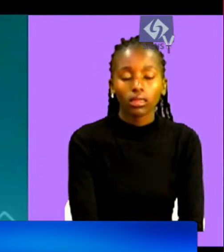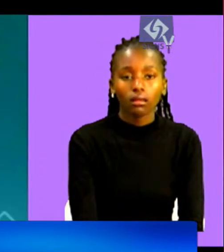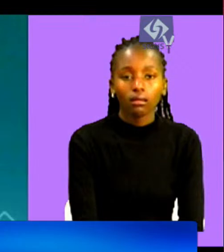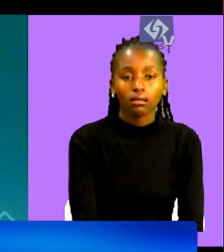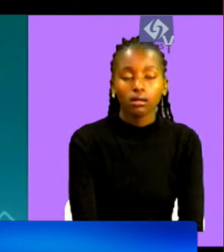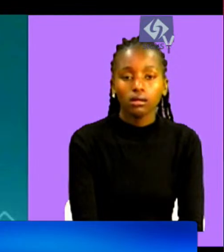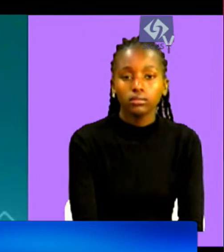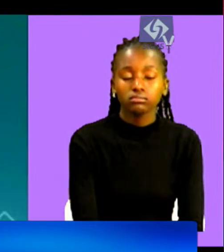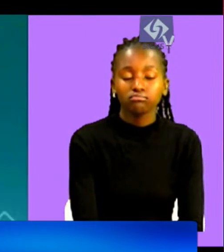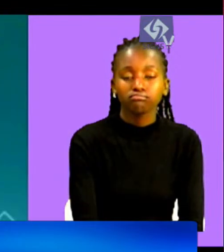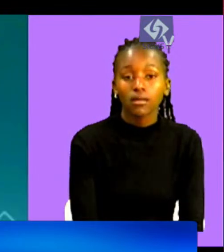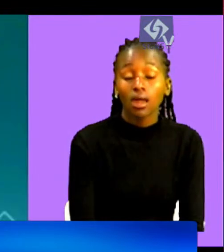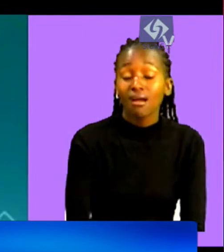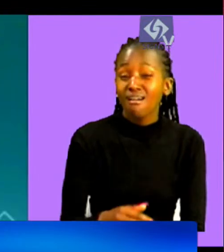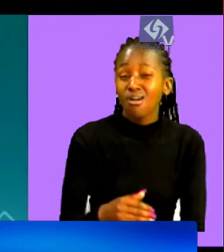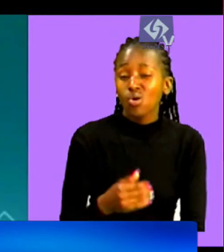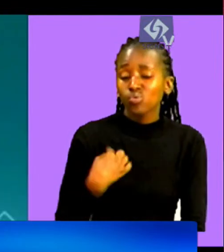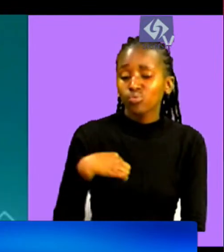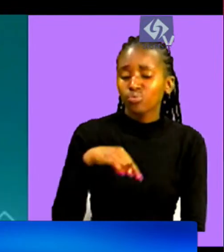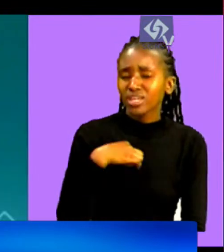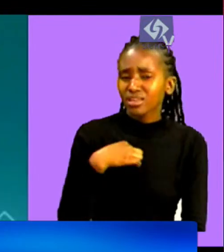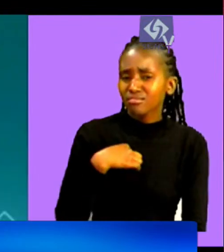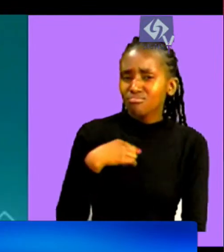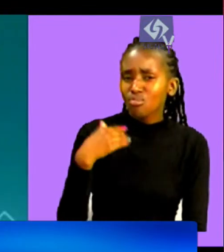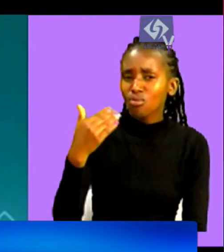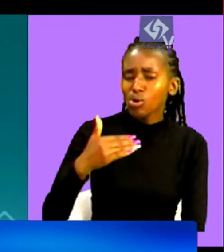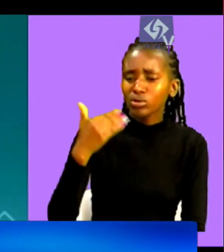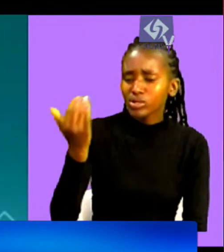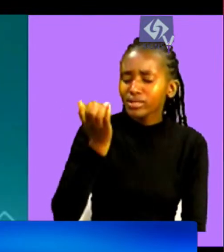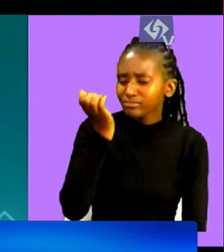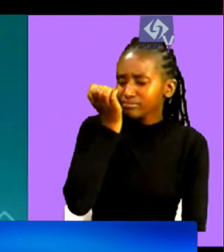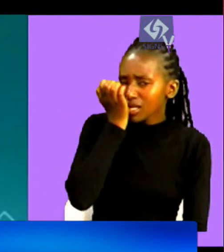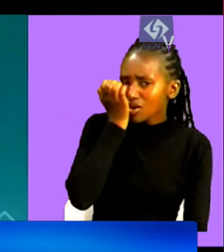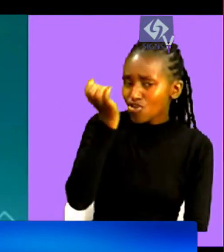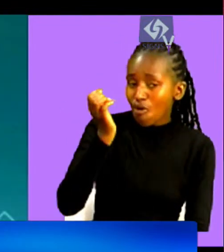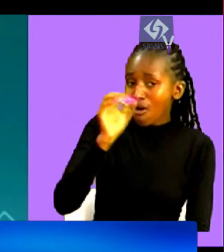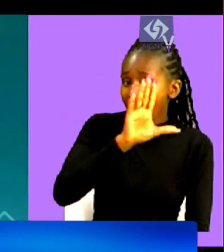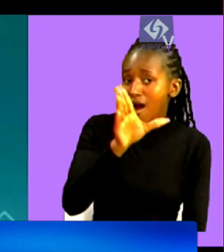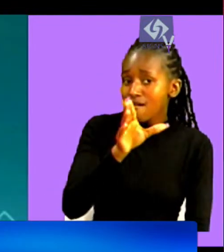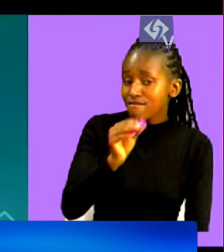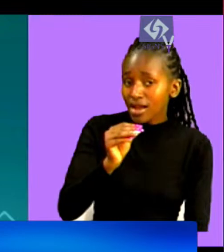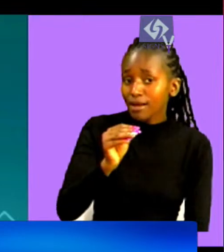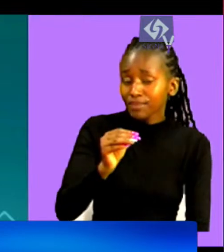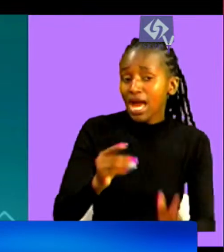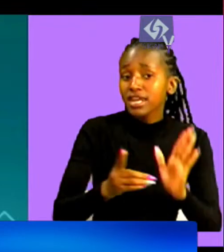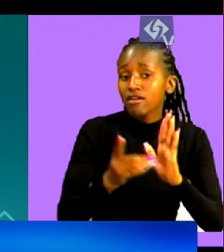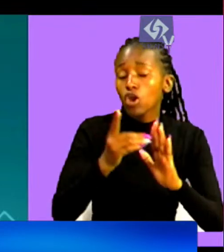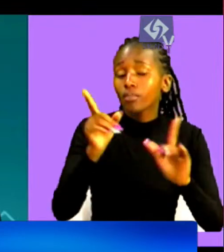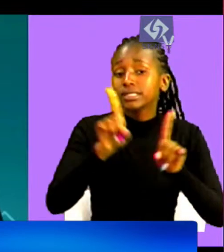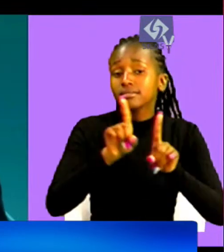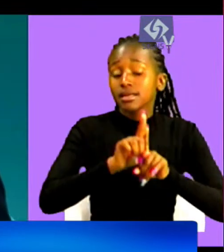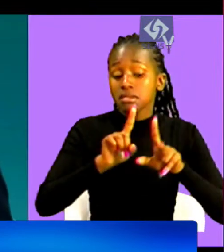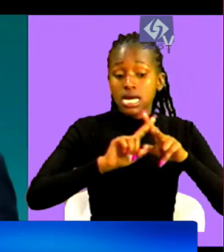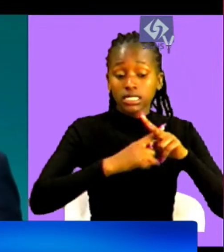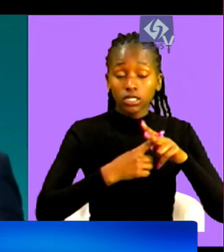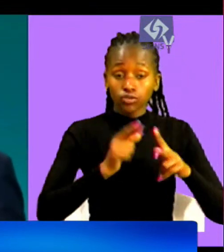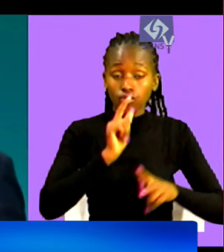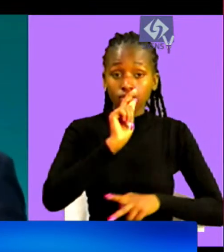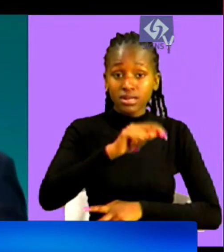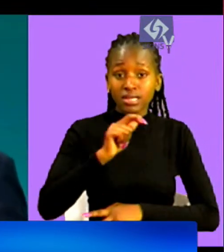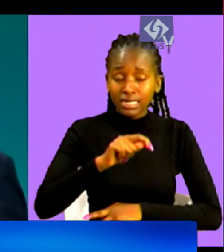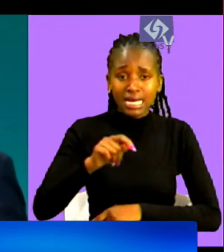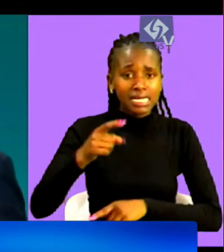A tendency to ignore Africa's developmental and industrialization needs and the failure to invest in